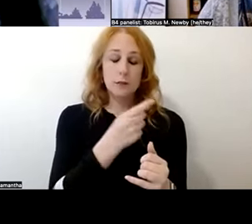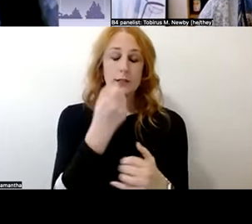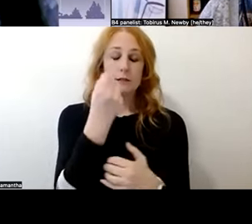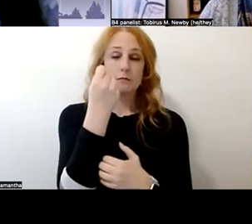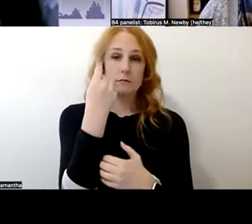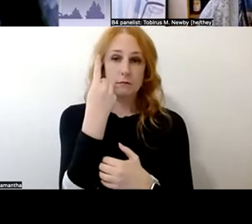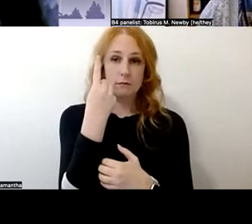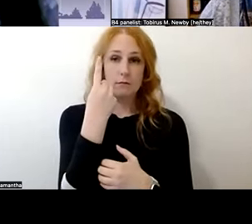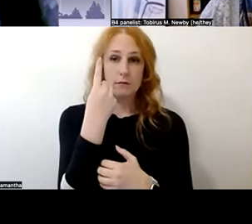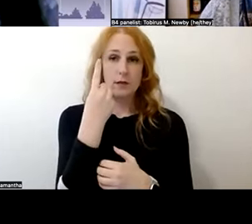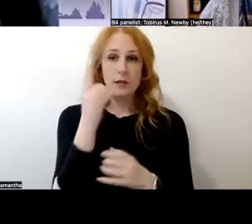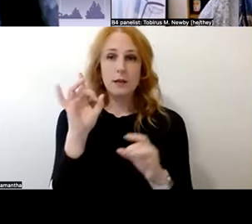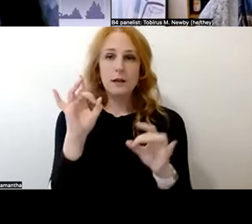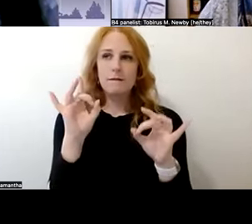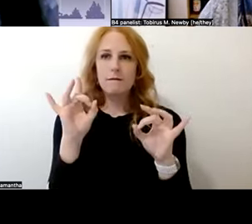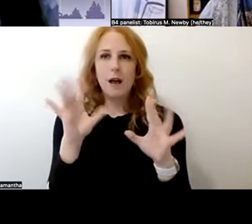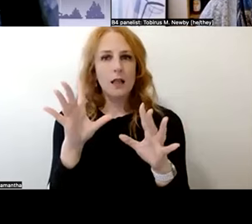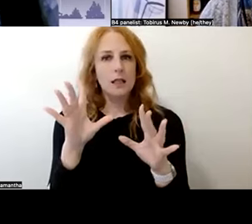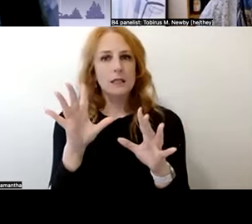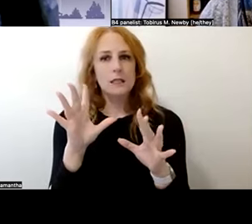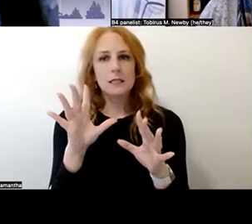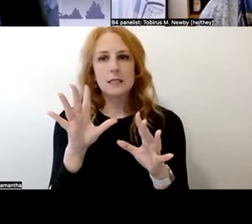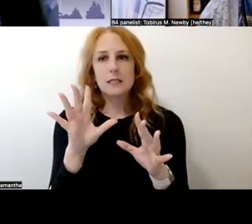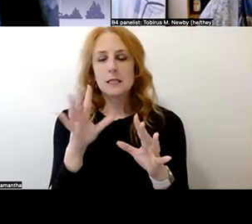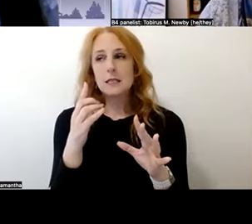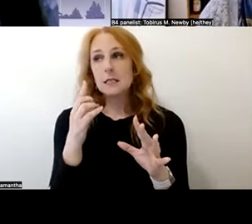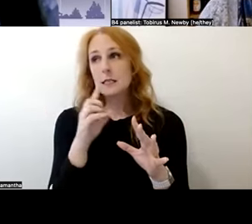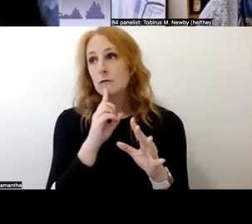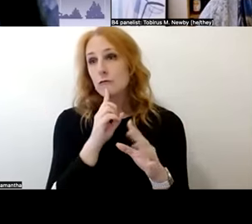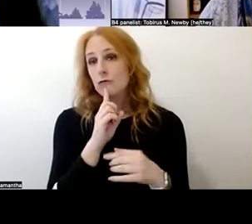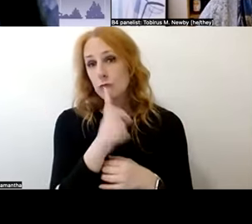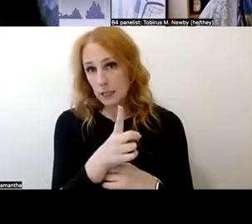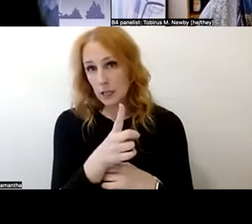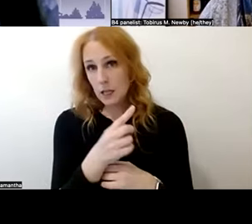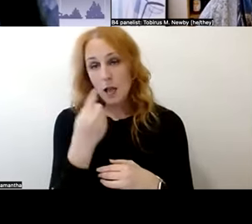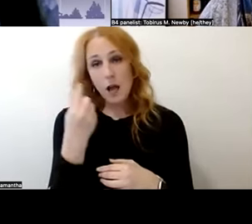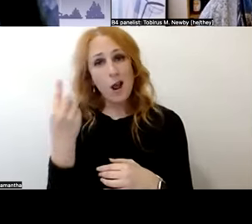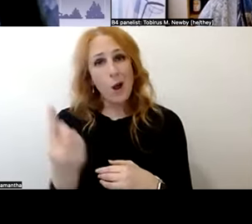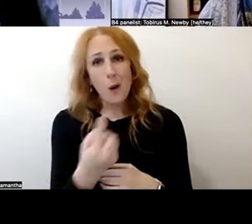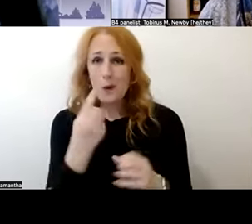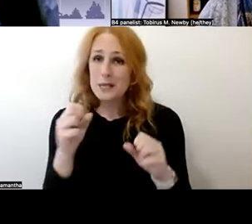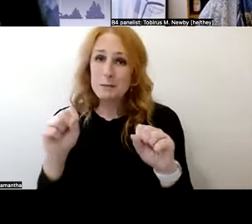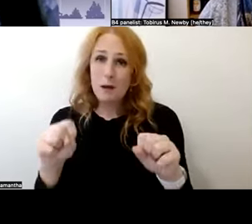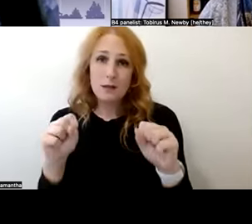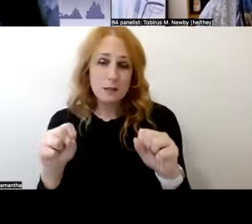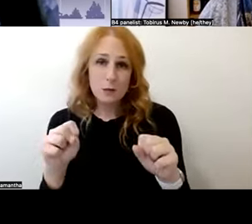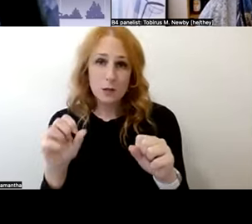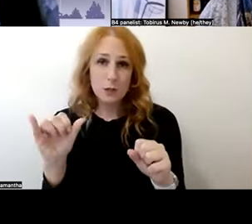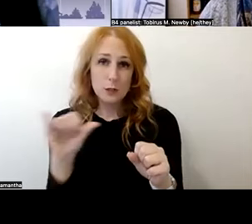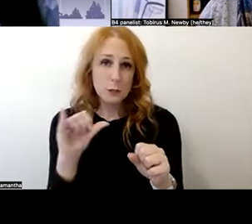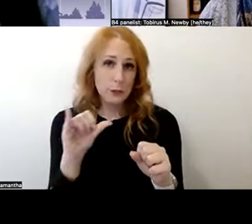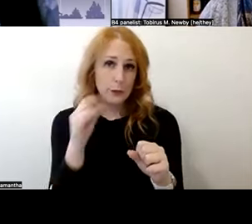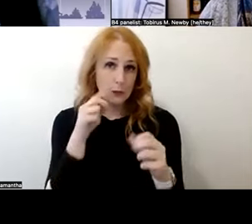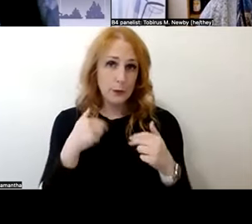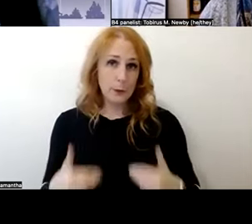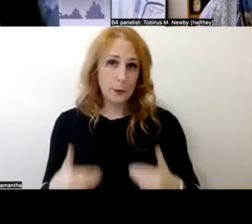a reality and a possibility always within our species. And I had to really come into contact with